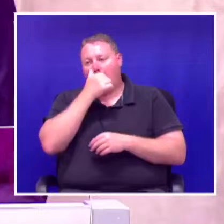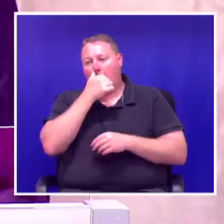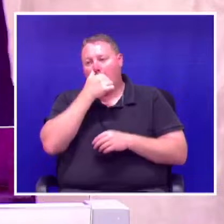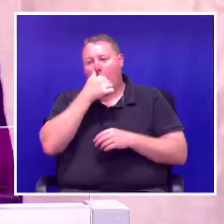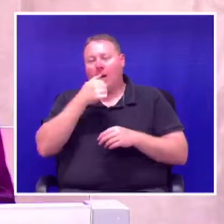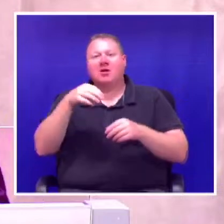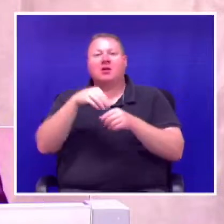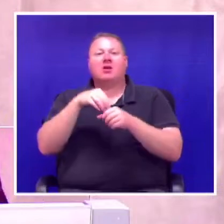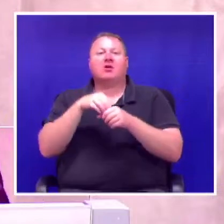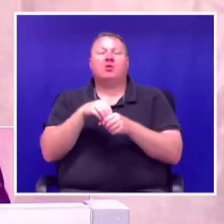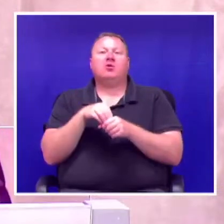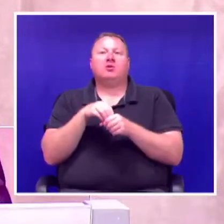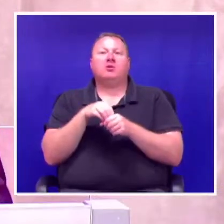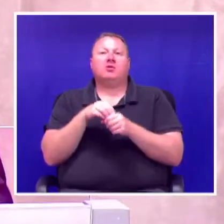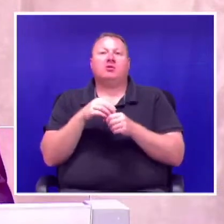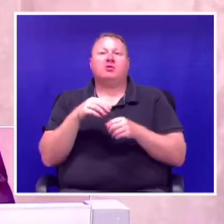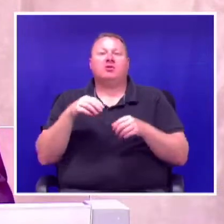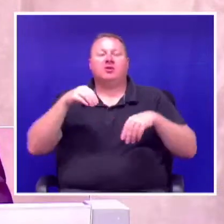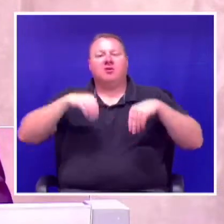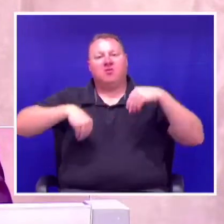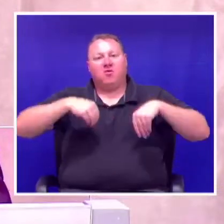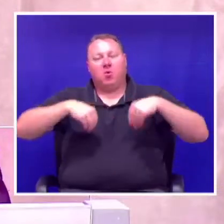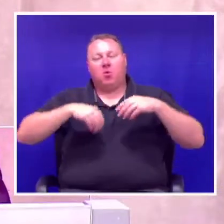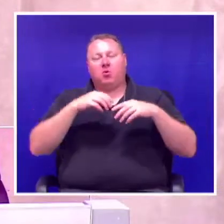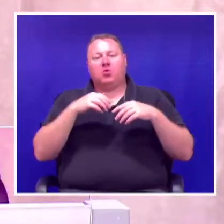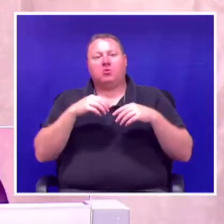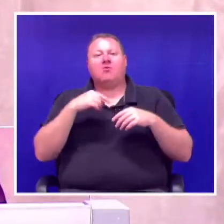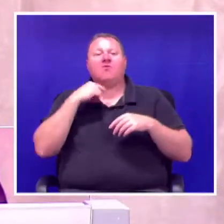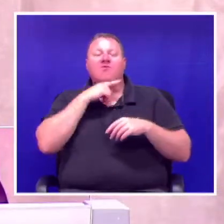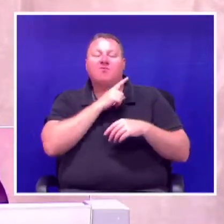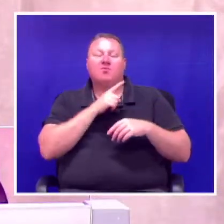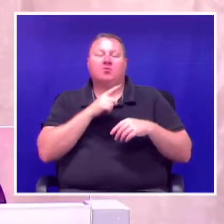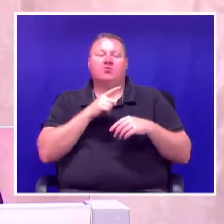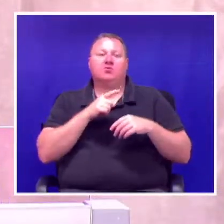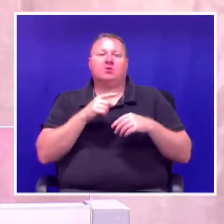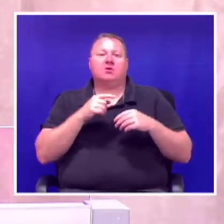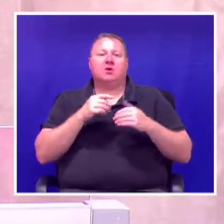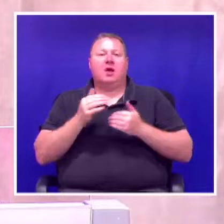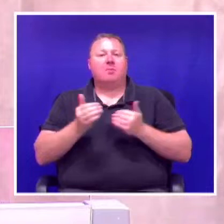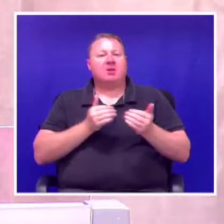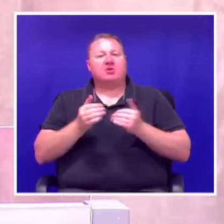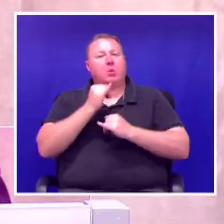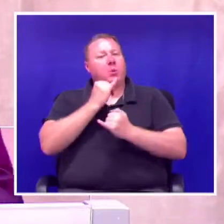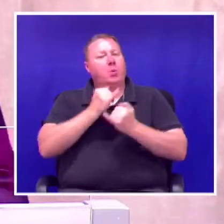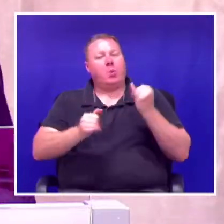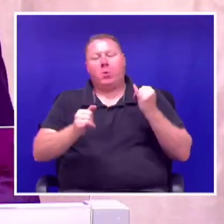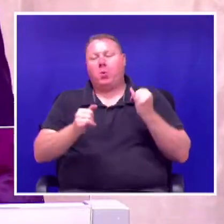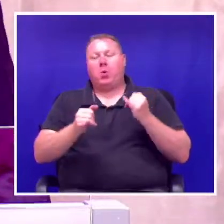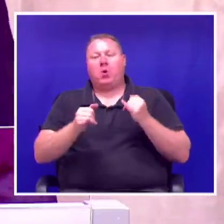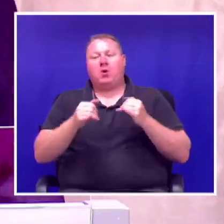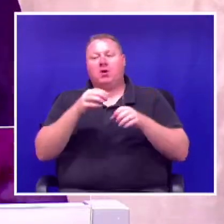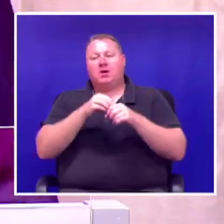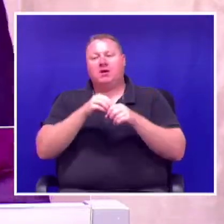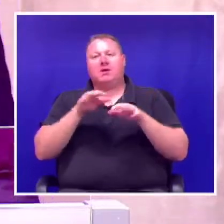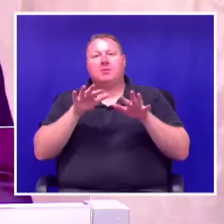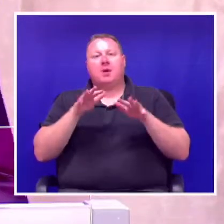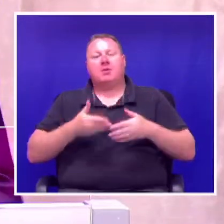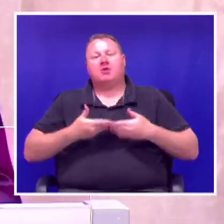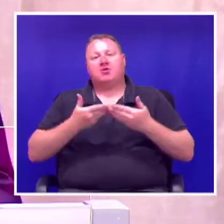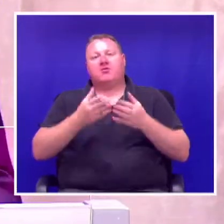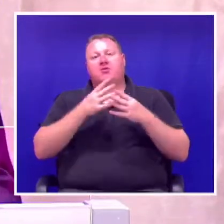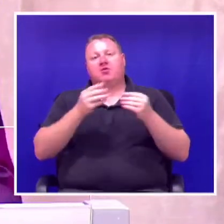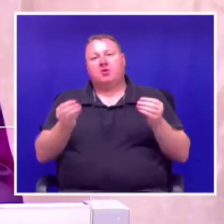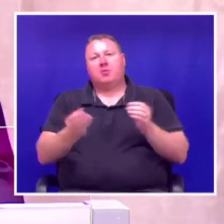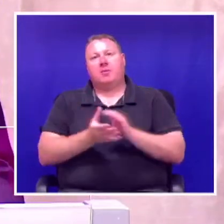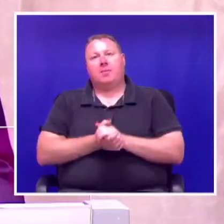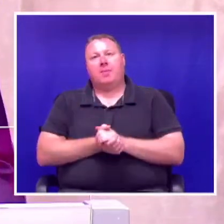including eliminating fraud, corruption, and maladministration in the public service. Those are